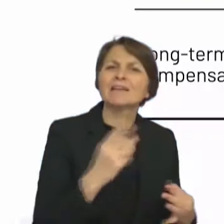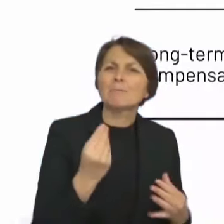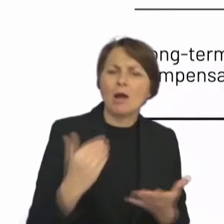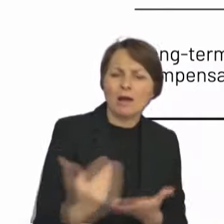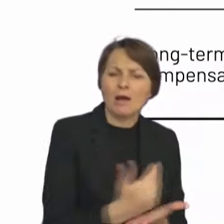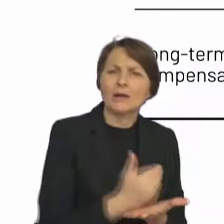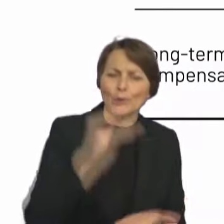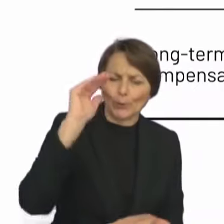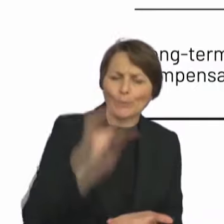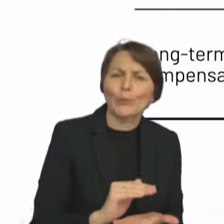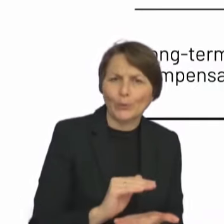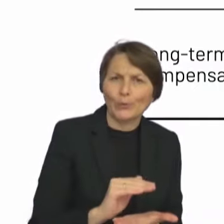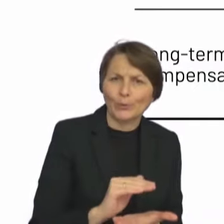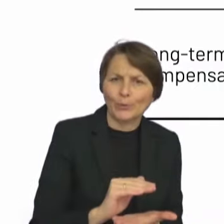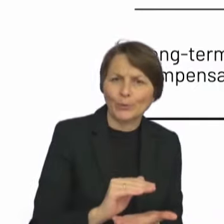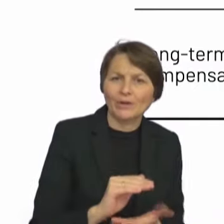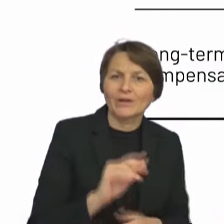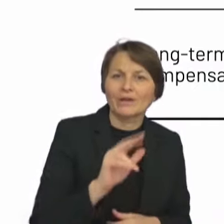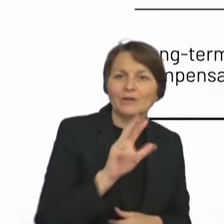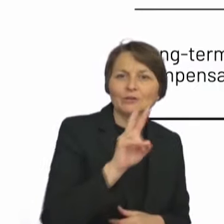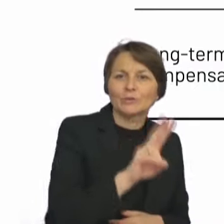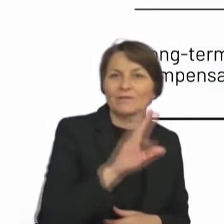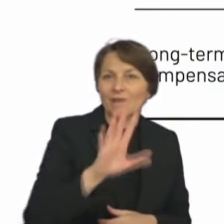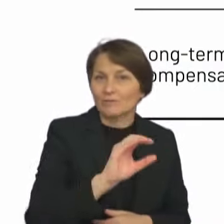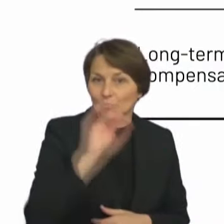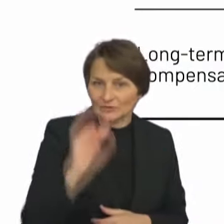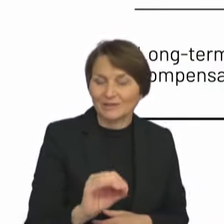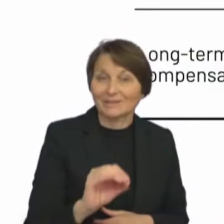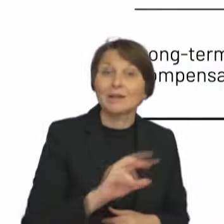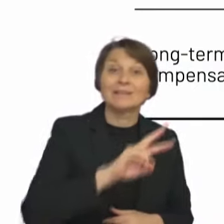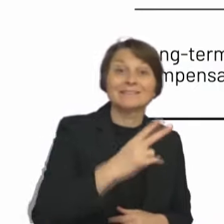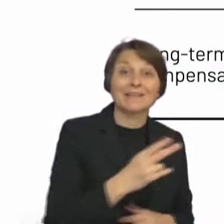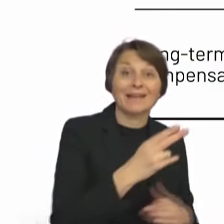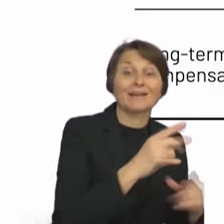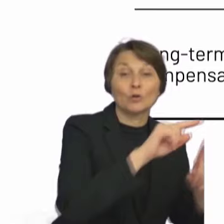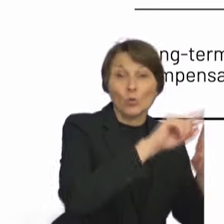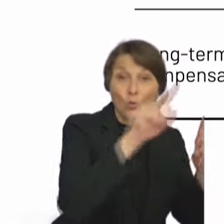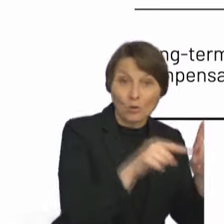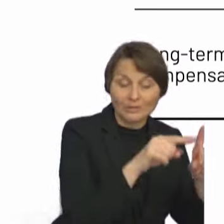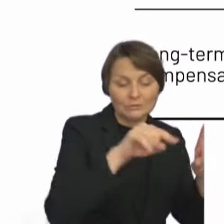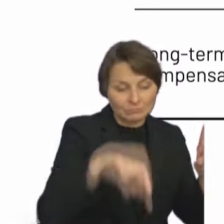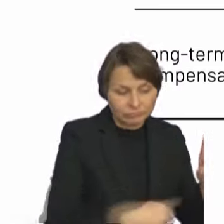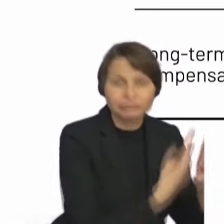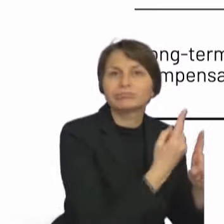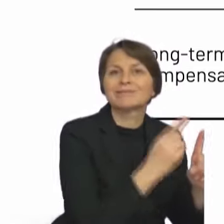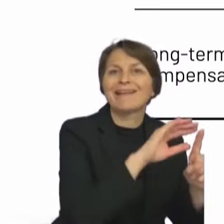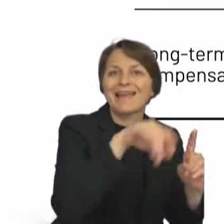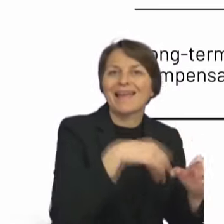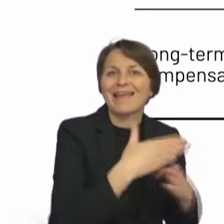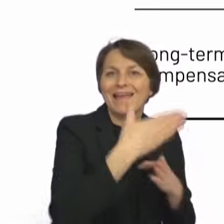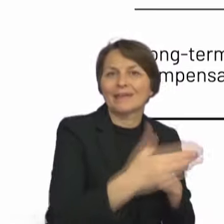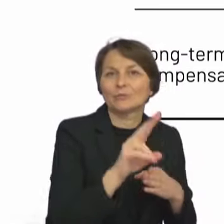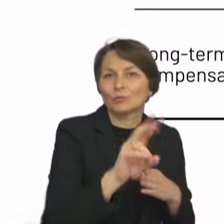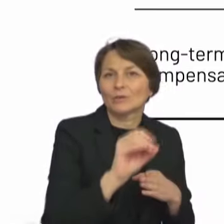25% from the second quarter of 2020 until the end of the year 2020. Therefore, the amount of